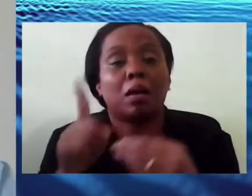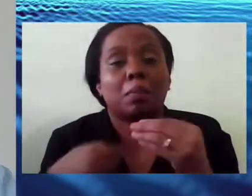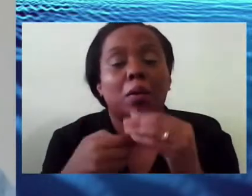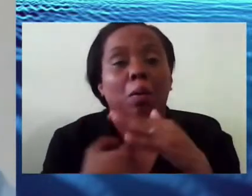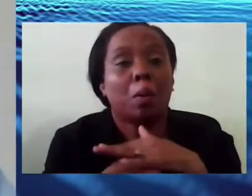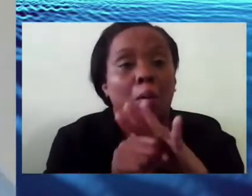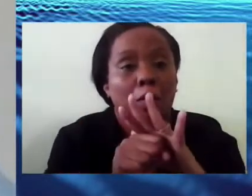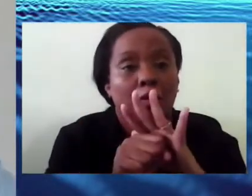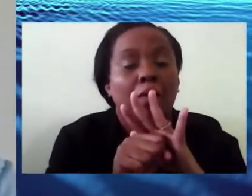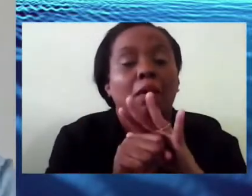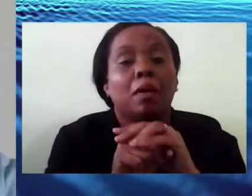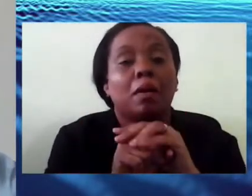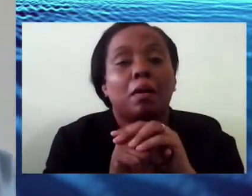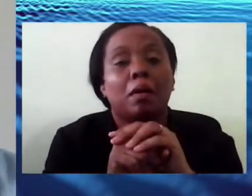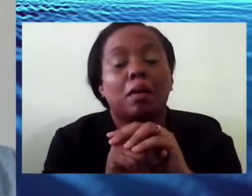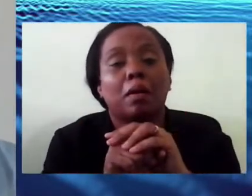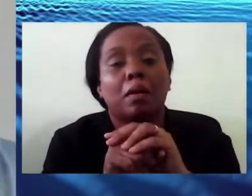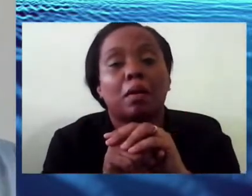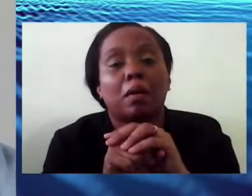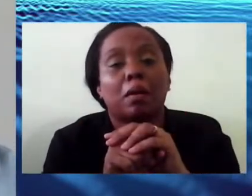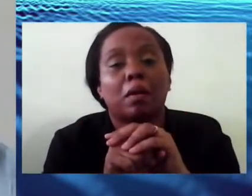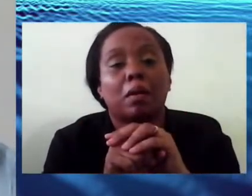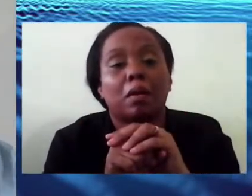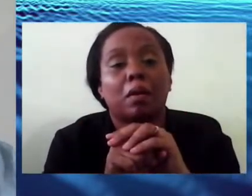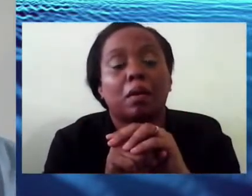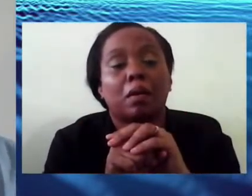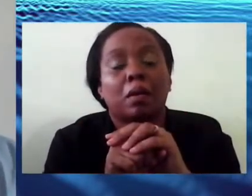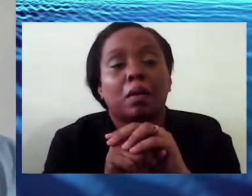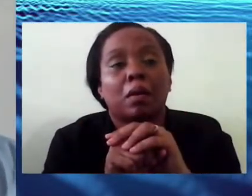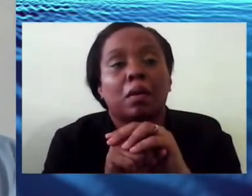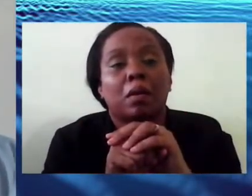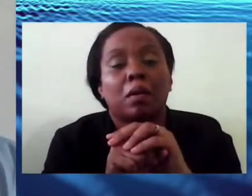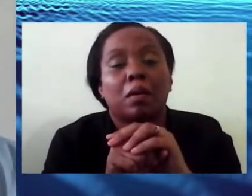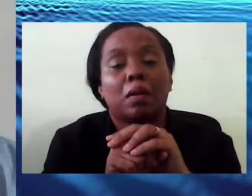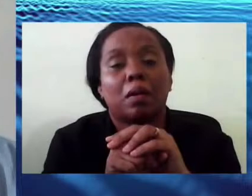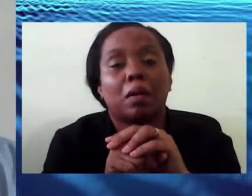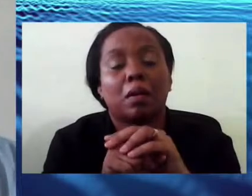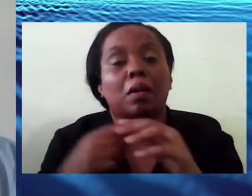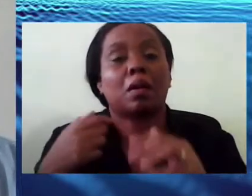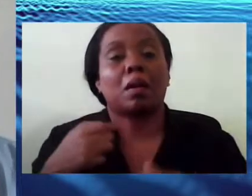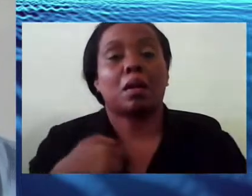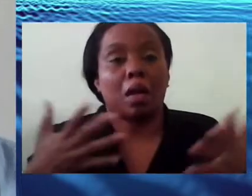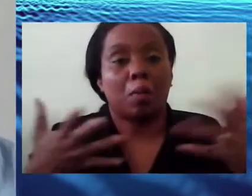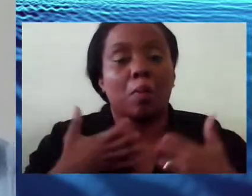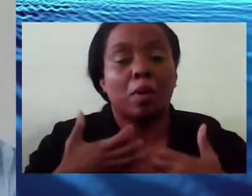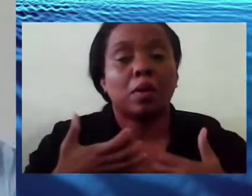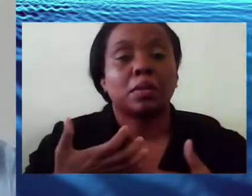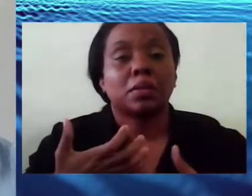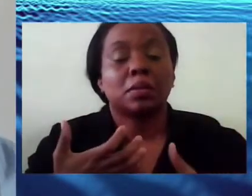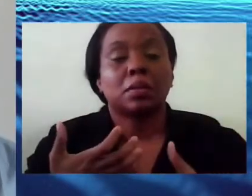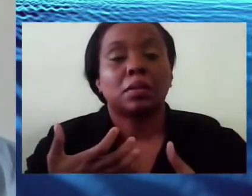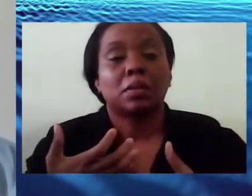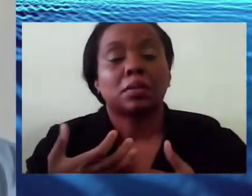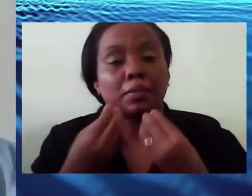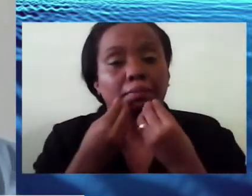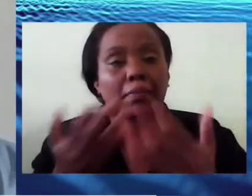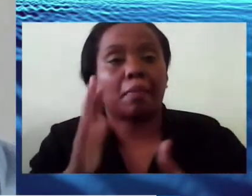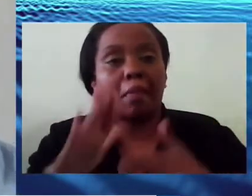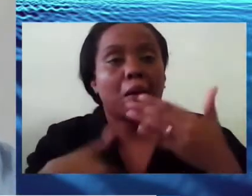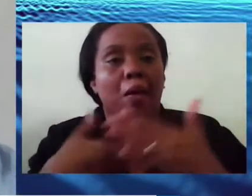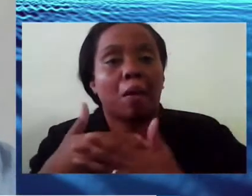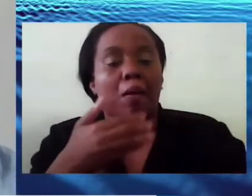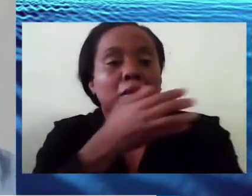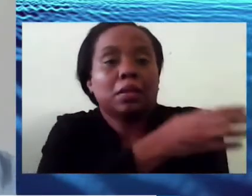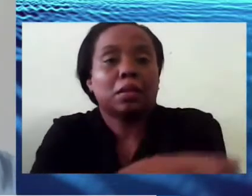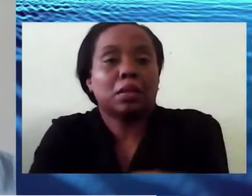to say to you that all of our polyclinics and medical facilities were open for business